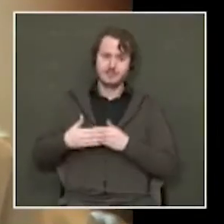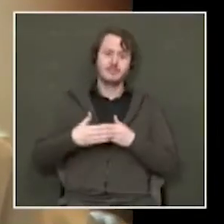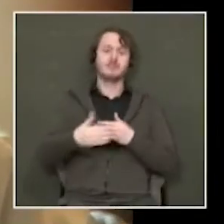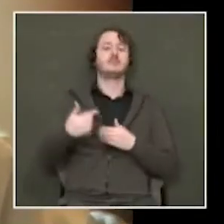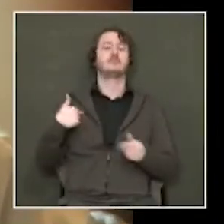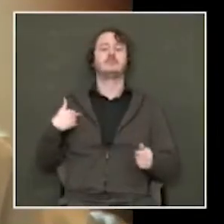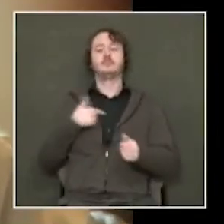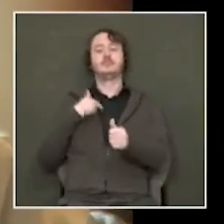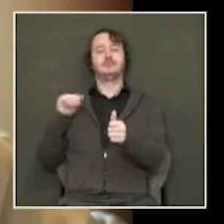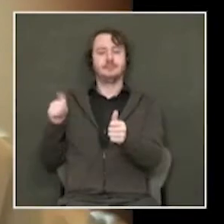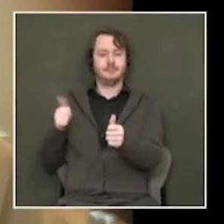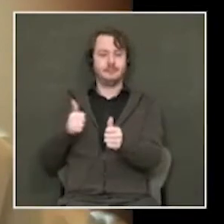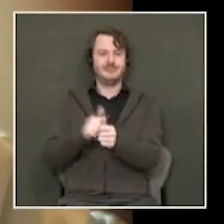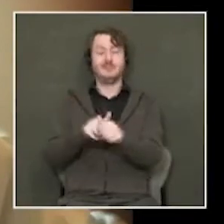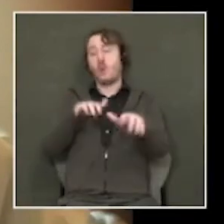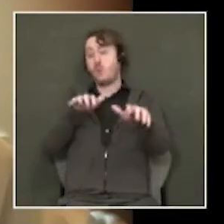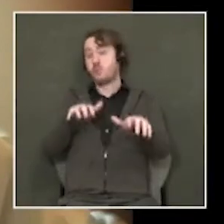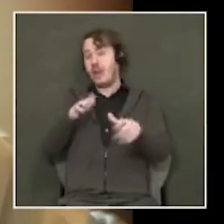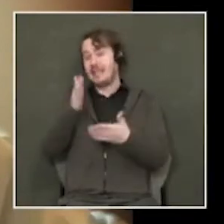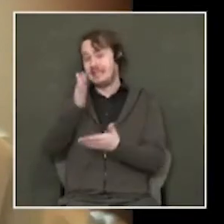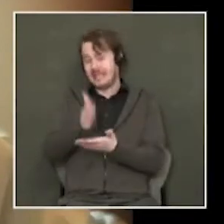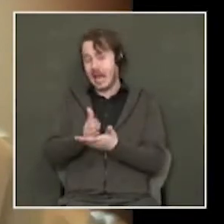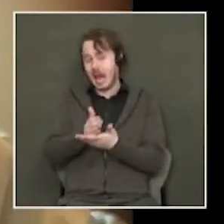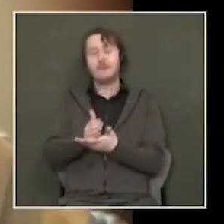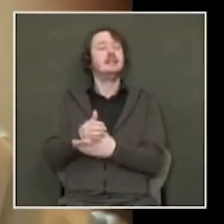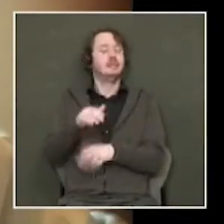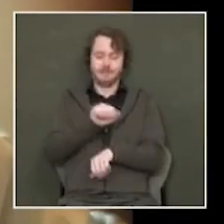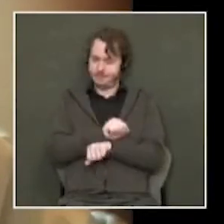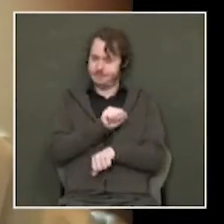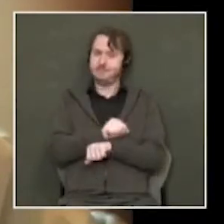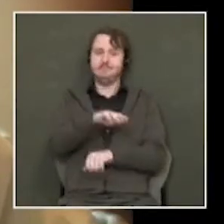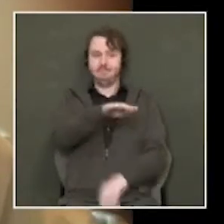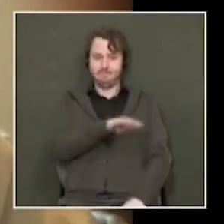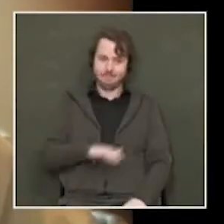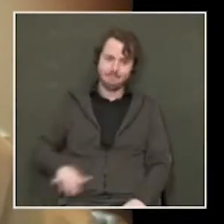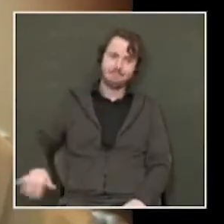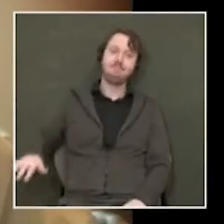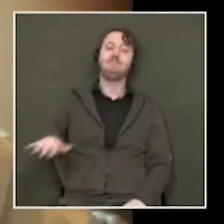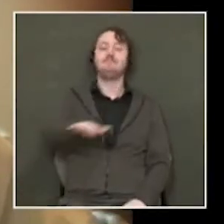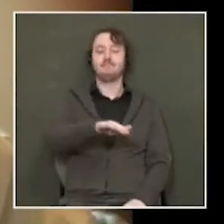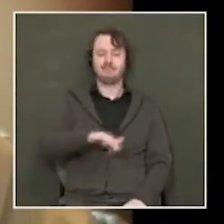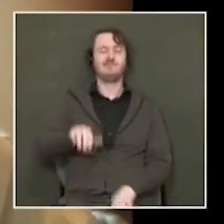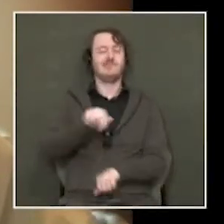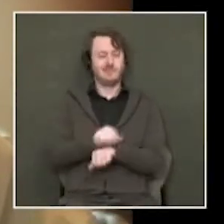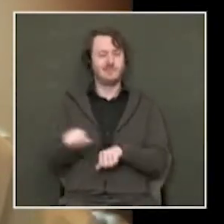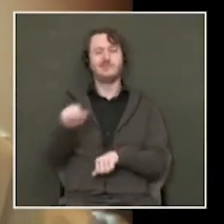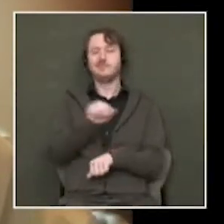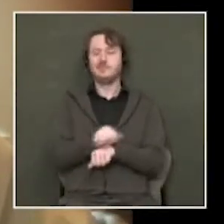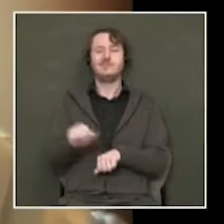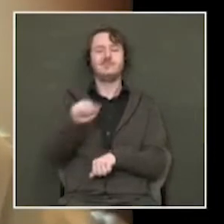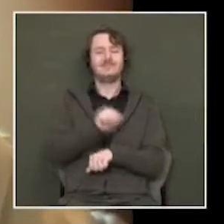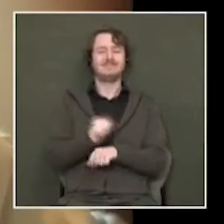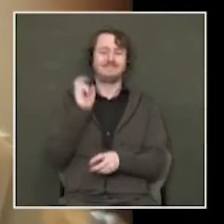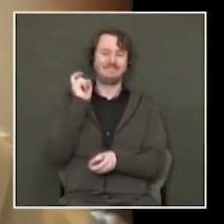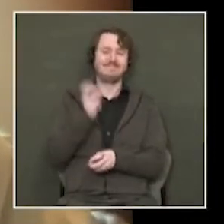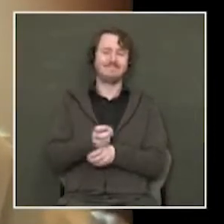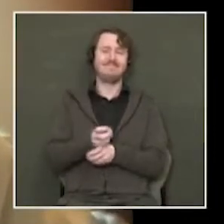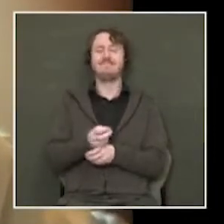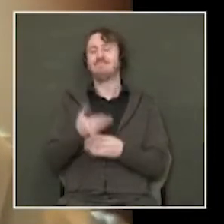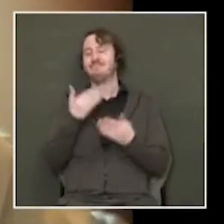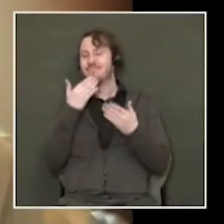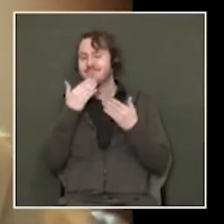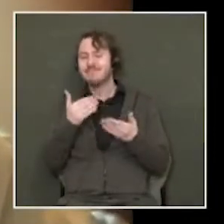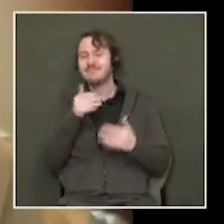up. Once the rain stops, our crews are out in this mess, working really hard. So I'd